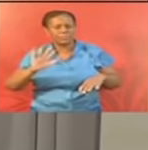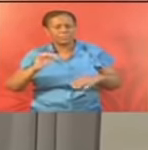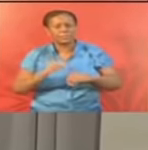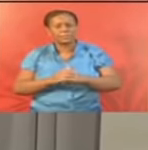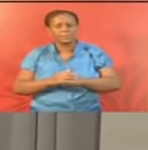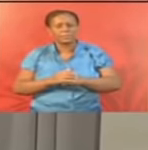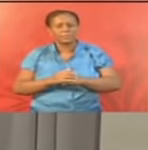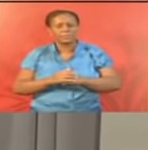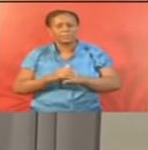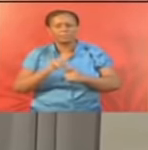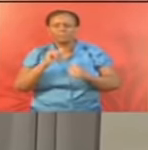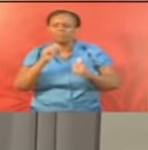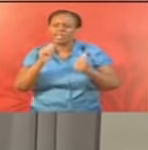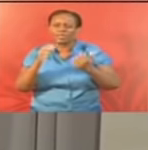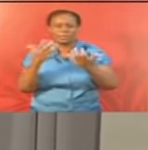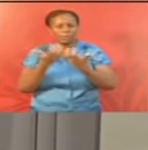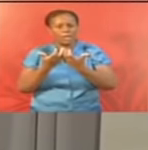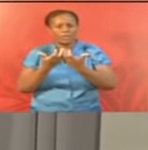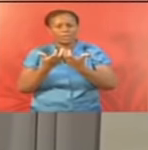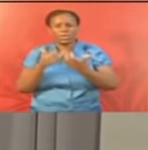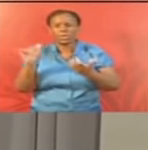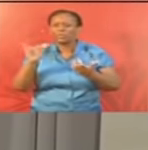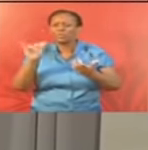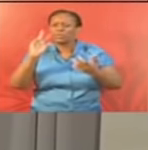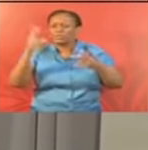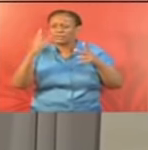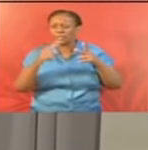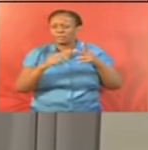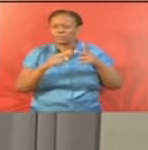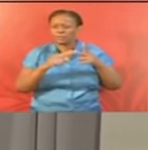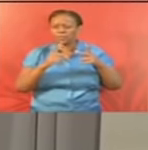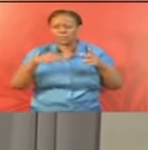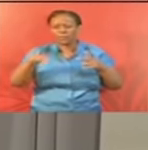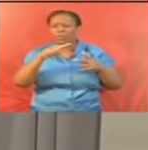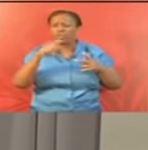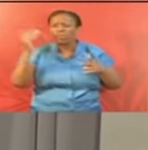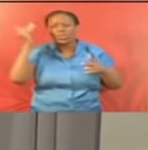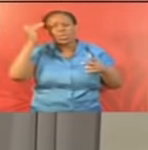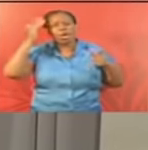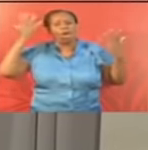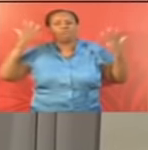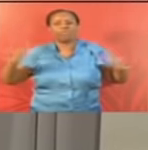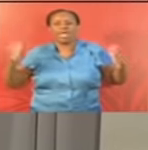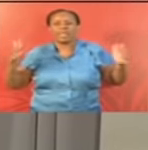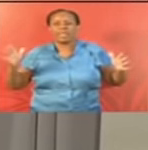of people who are ill, knowingly ill, going to